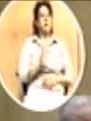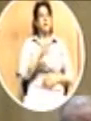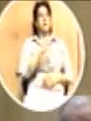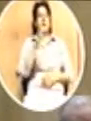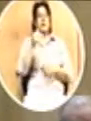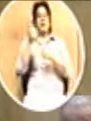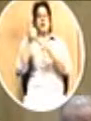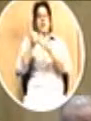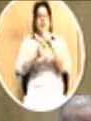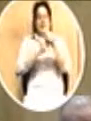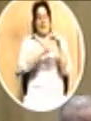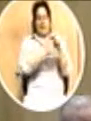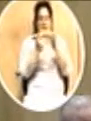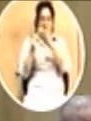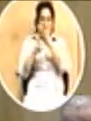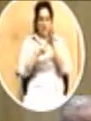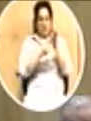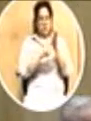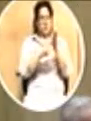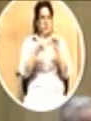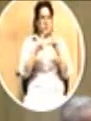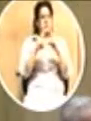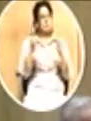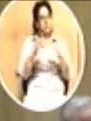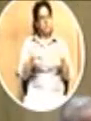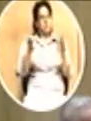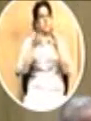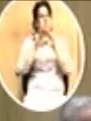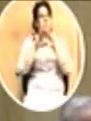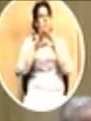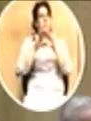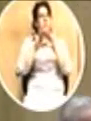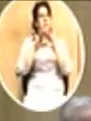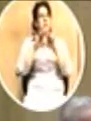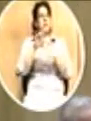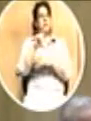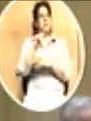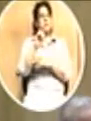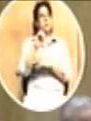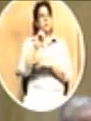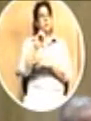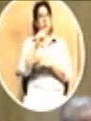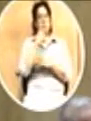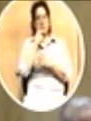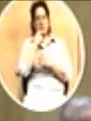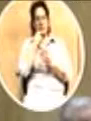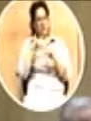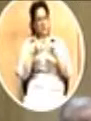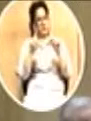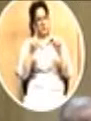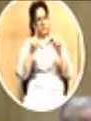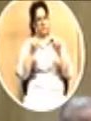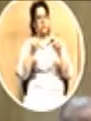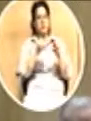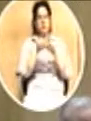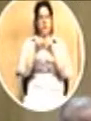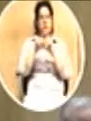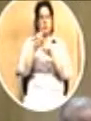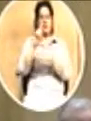Each and every signature is invaluable. To allege otherwise is further